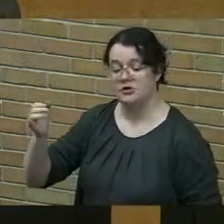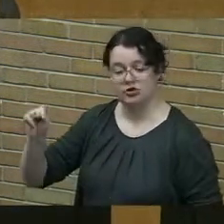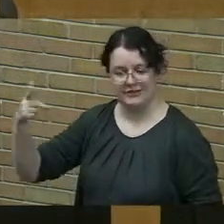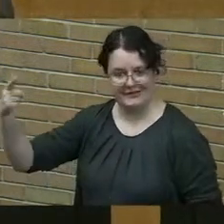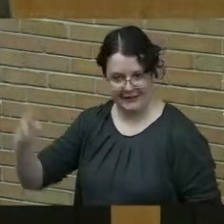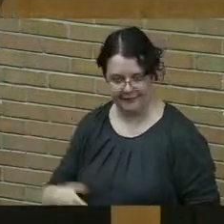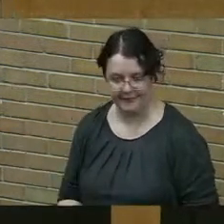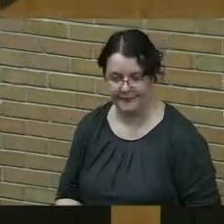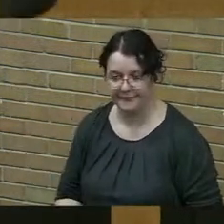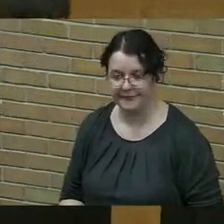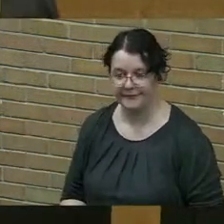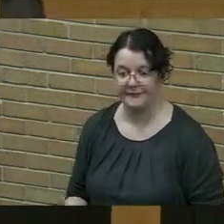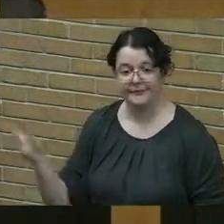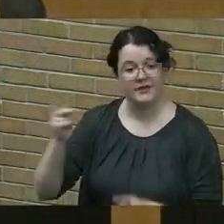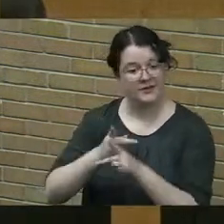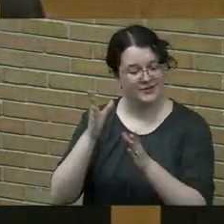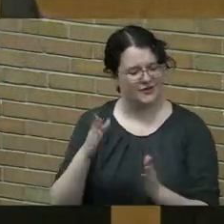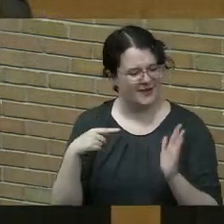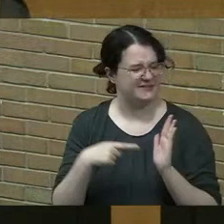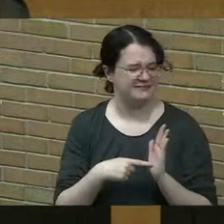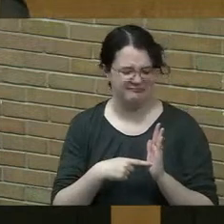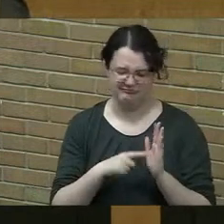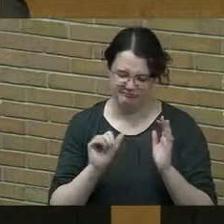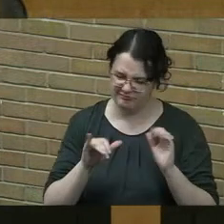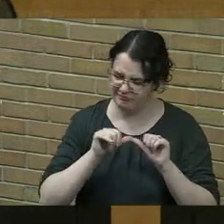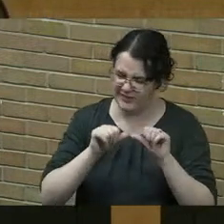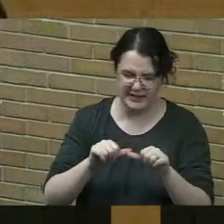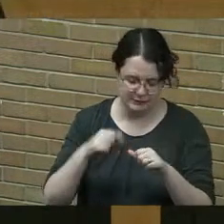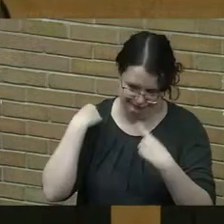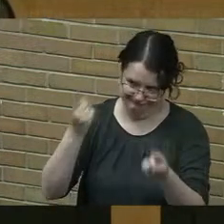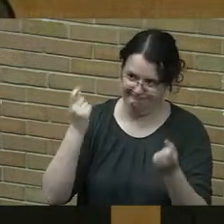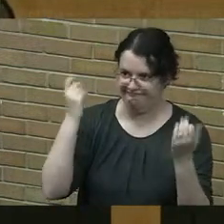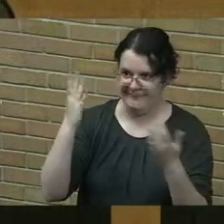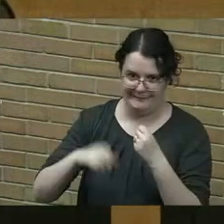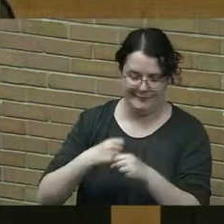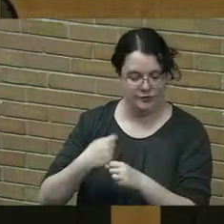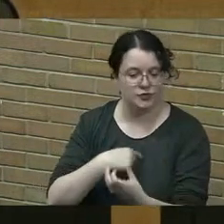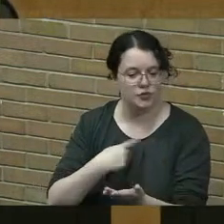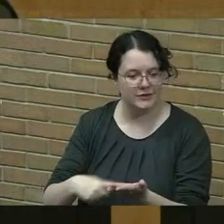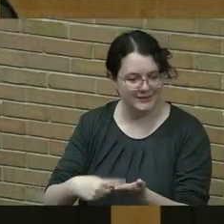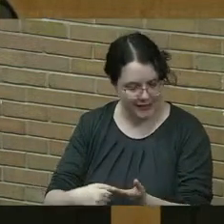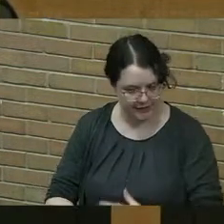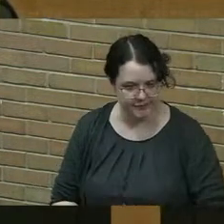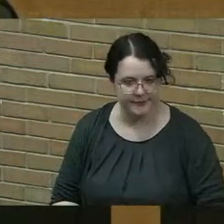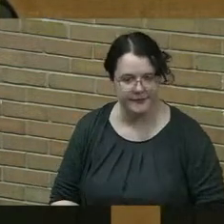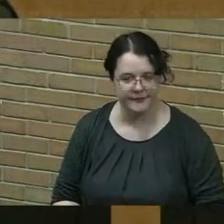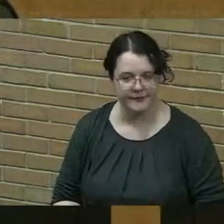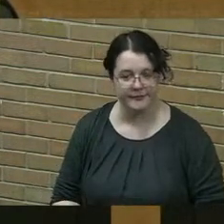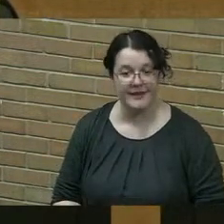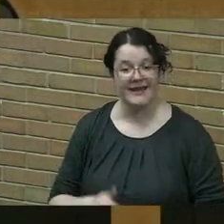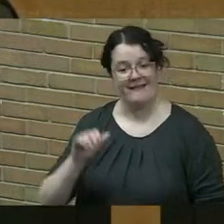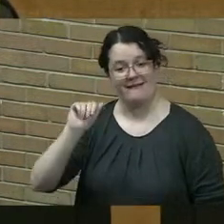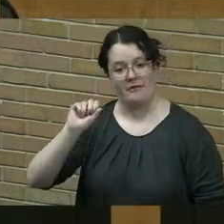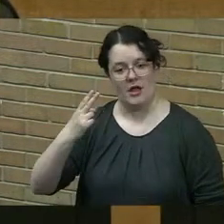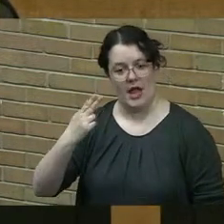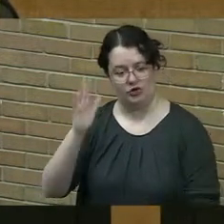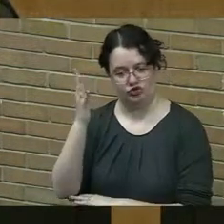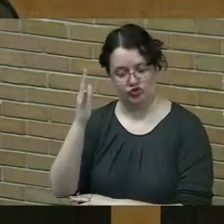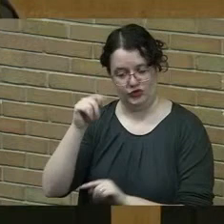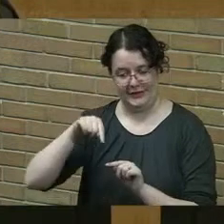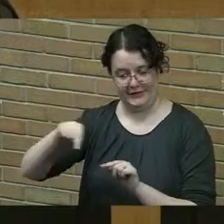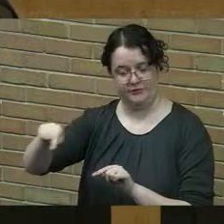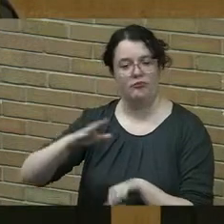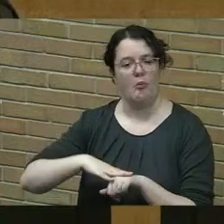This is an ongoing part of, we've been talking about this for years. We treat ash trees along